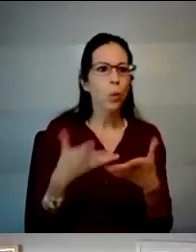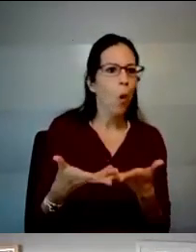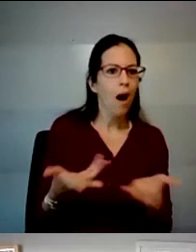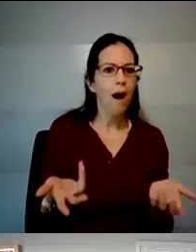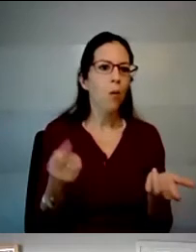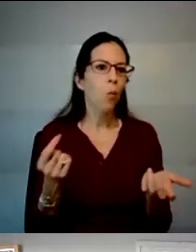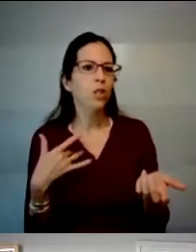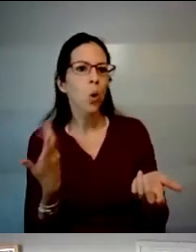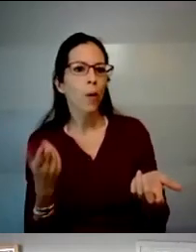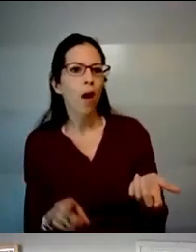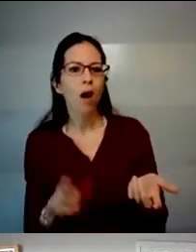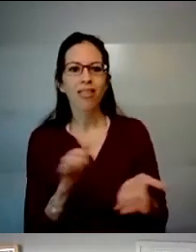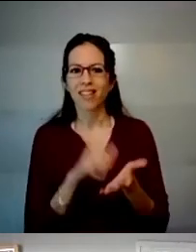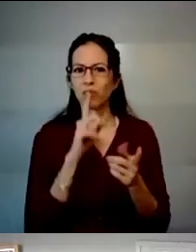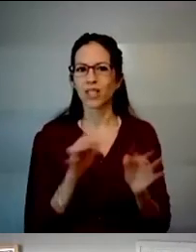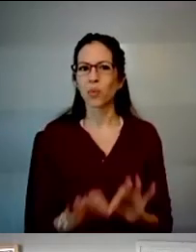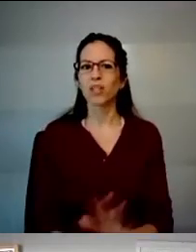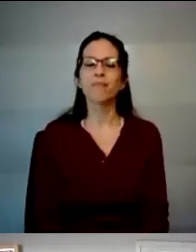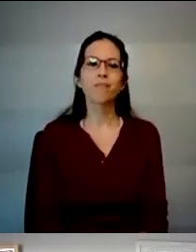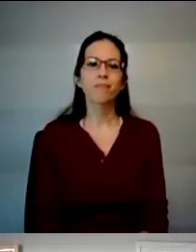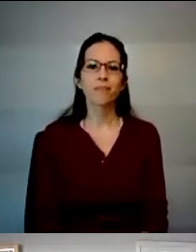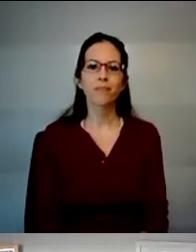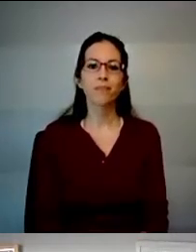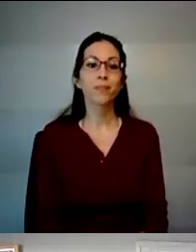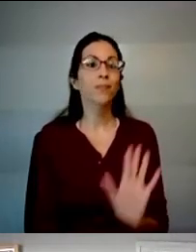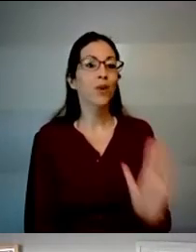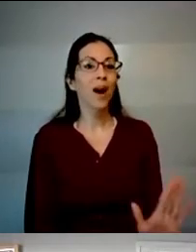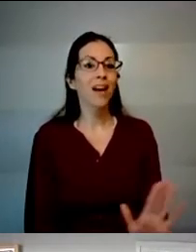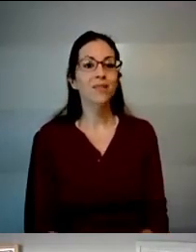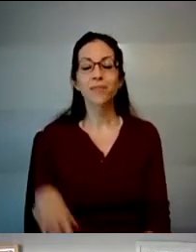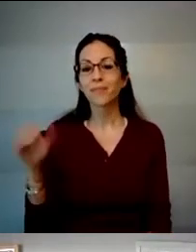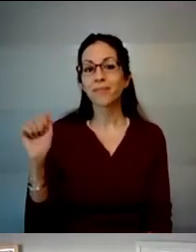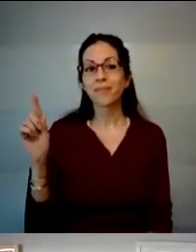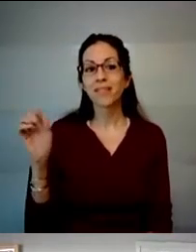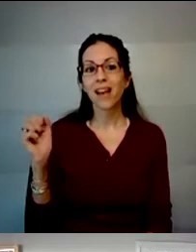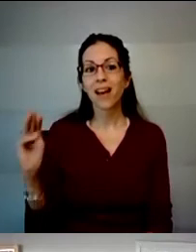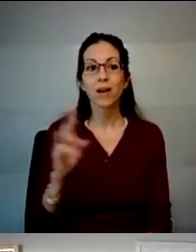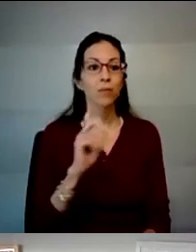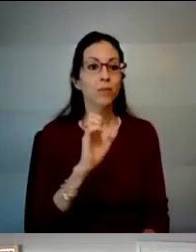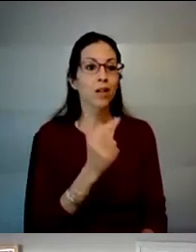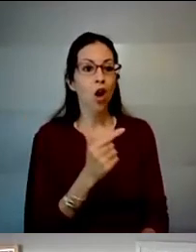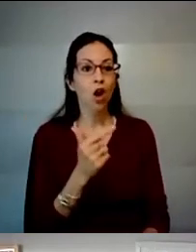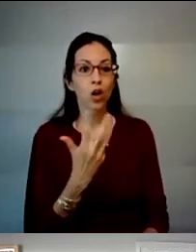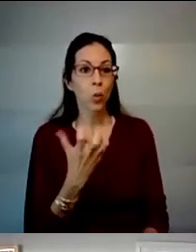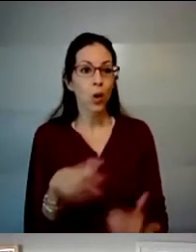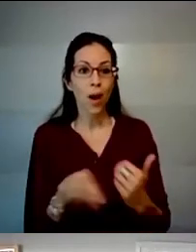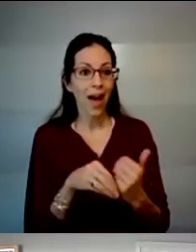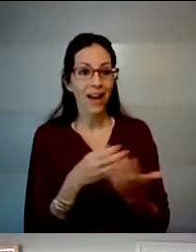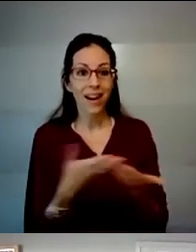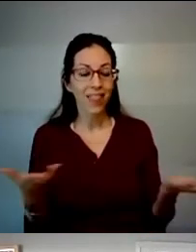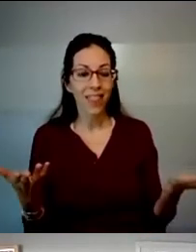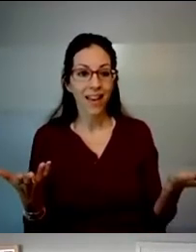on has been really important. Great. Adam and Doug, anything you want to add to the list of resources